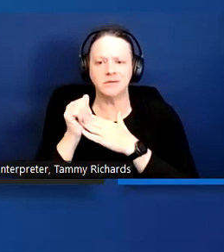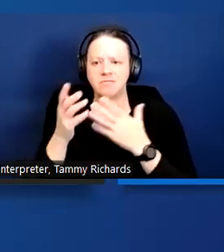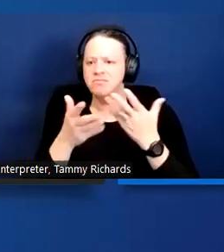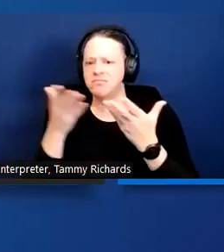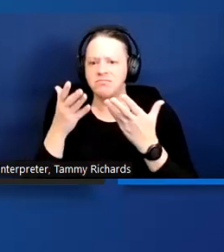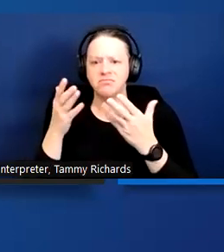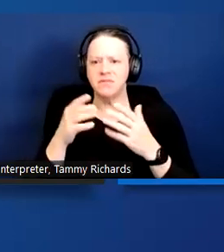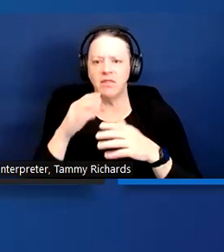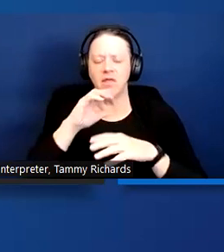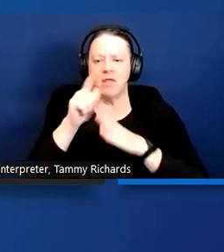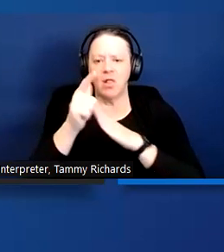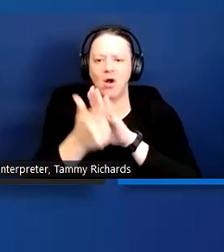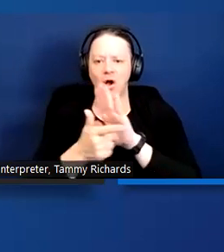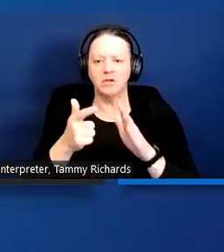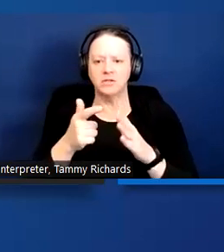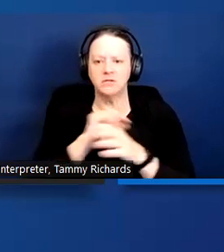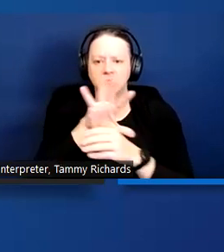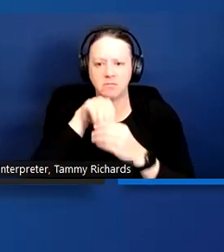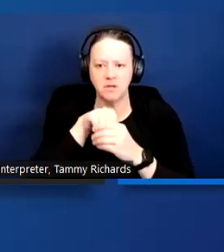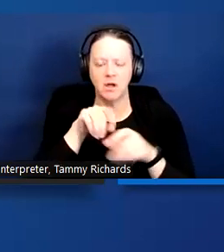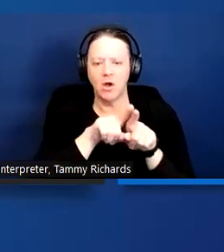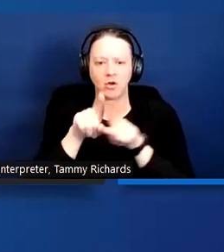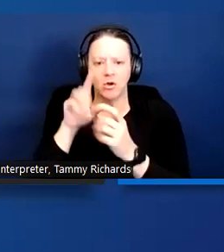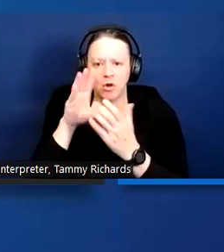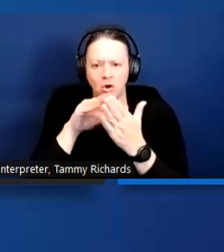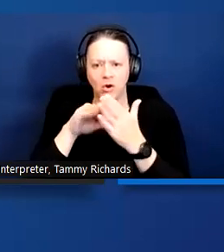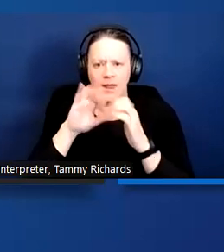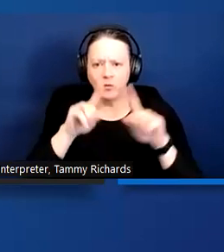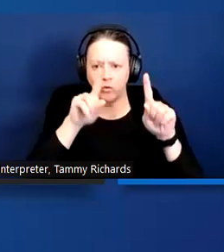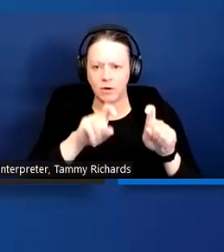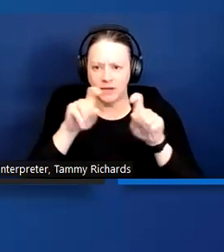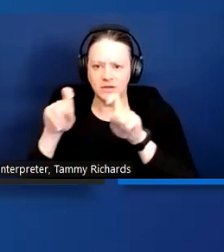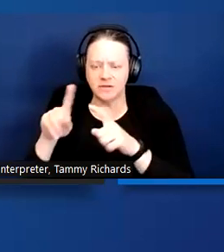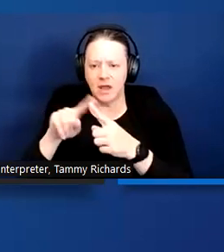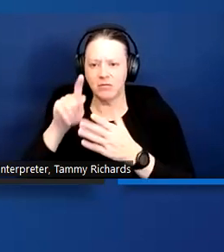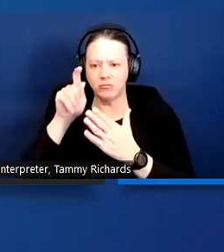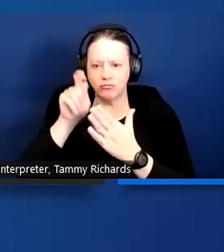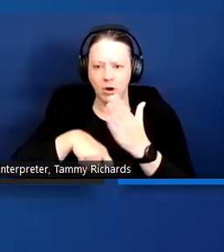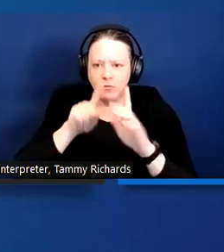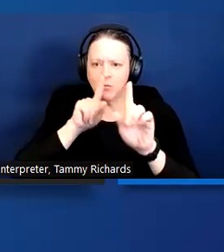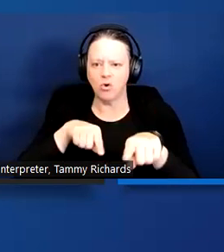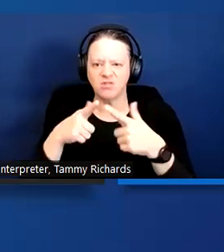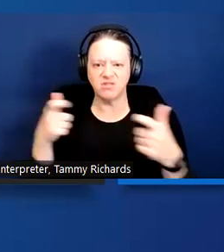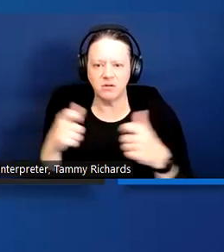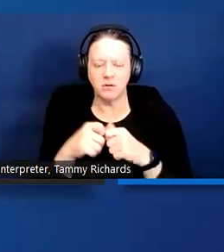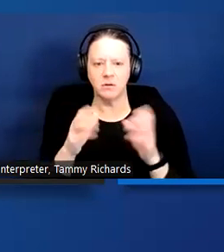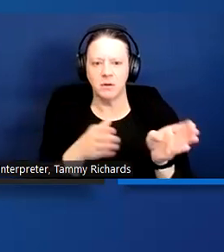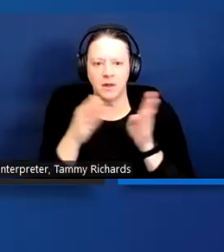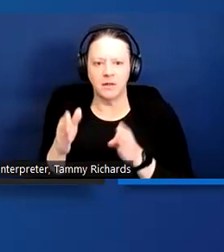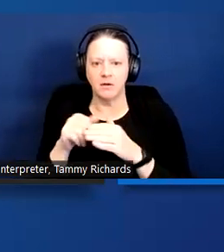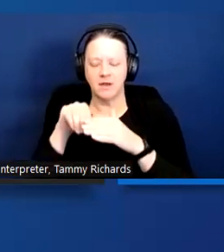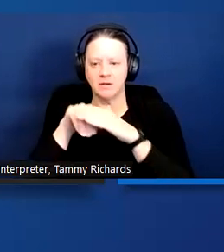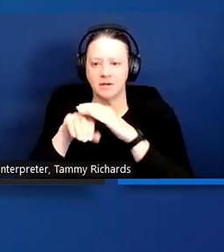built on, and learning how to test and write up reports and such. And then there's